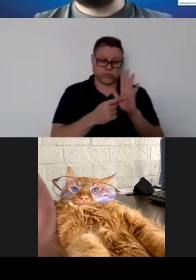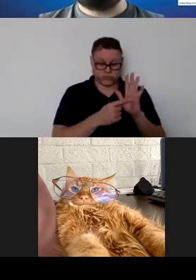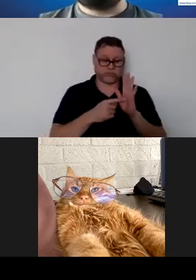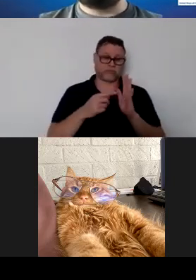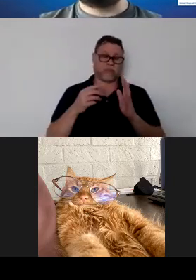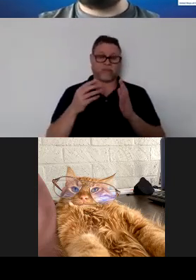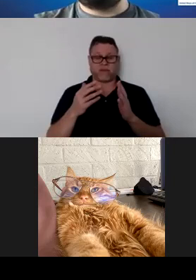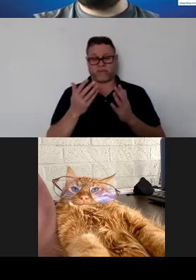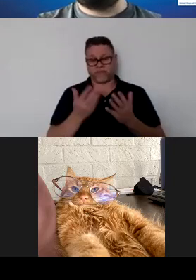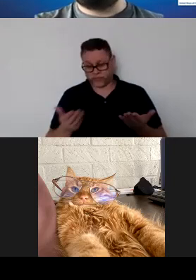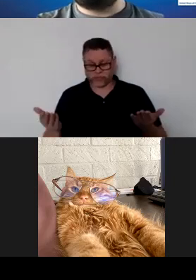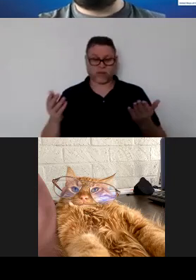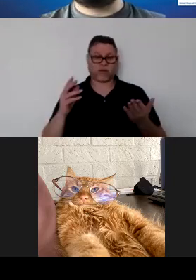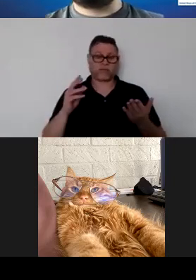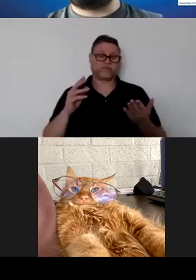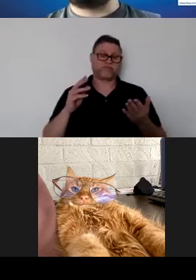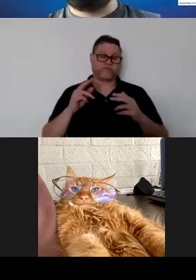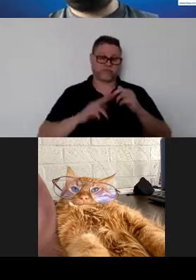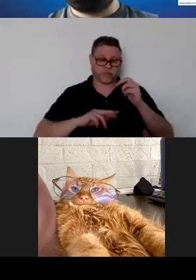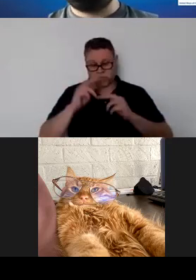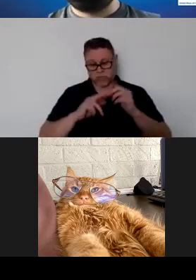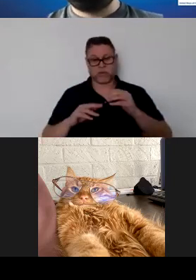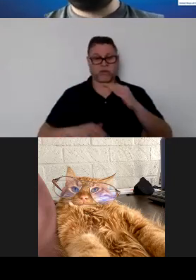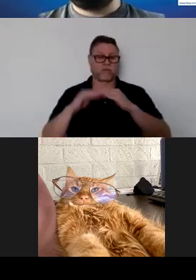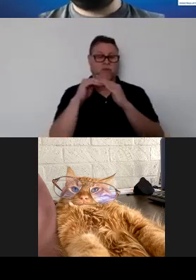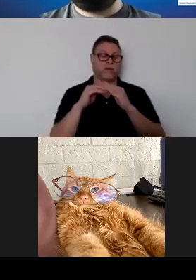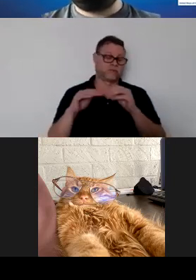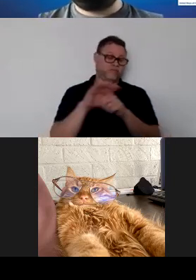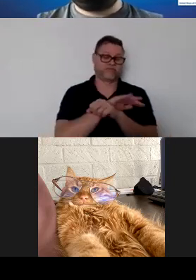nature, and just really continuing to build out the capacity for that model.